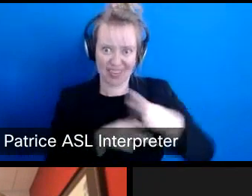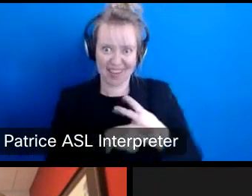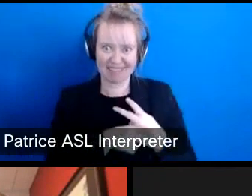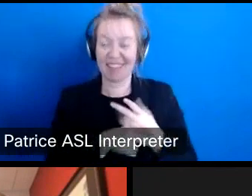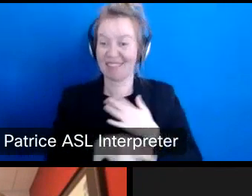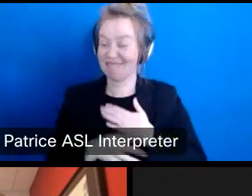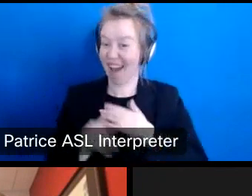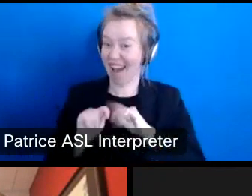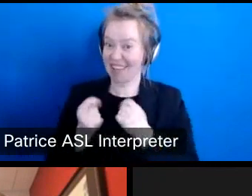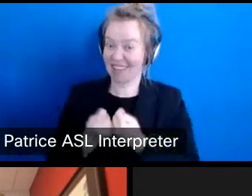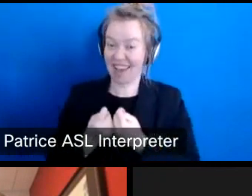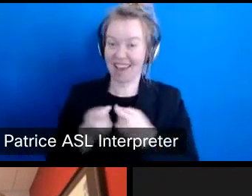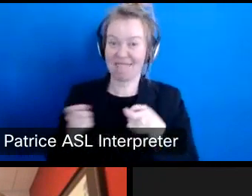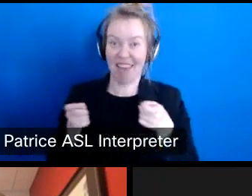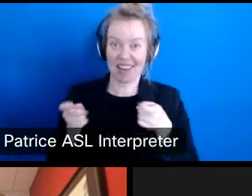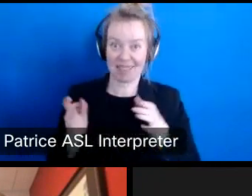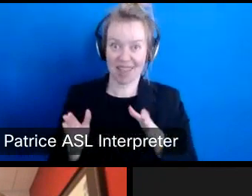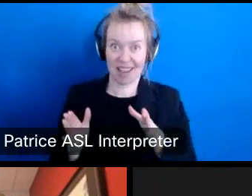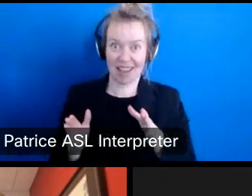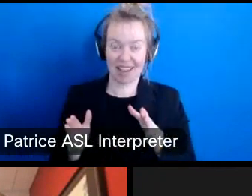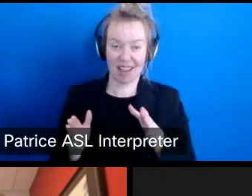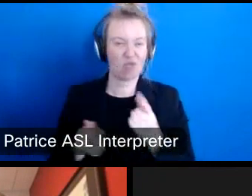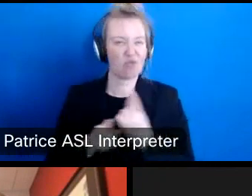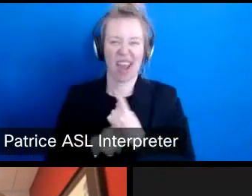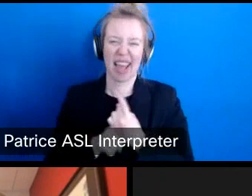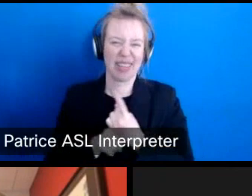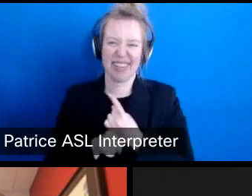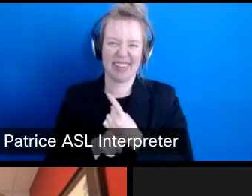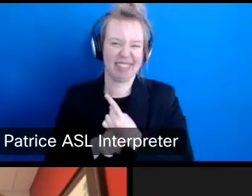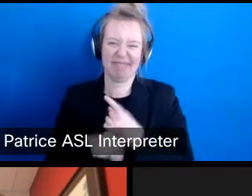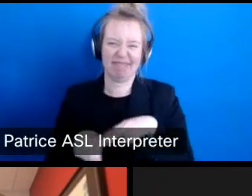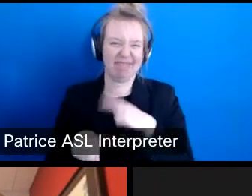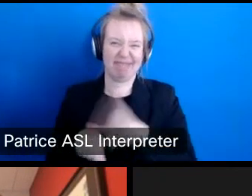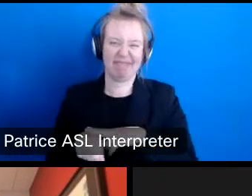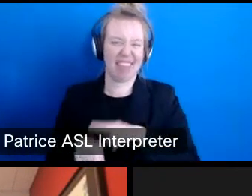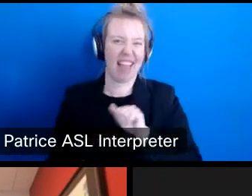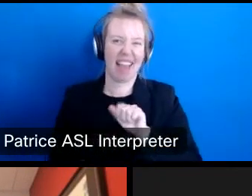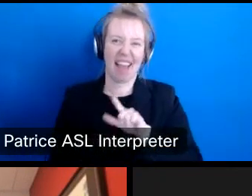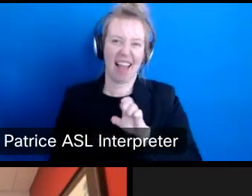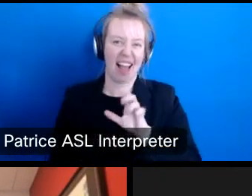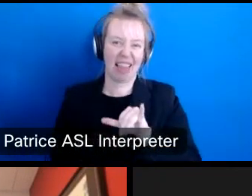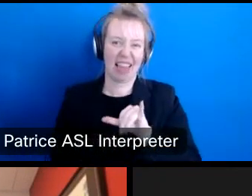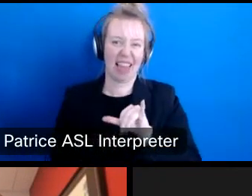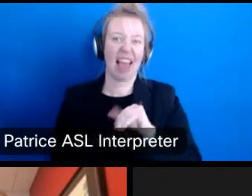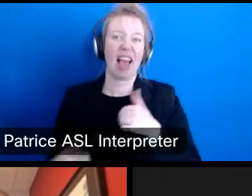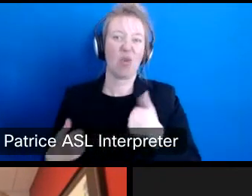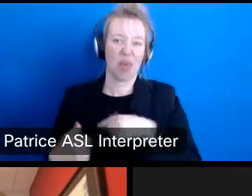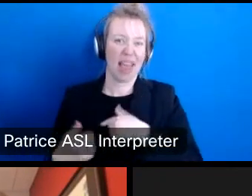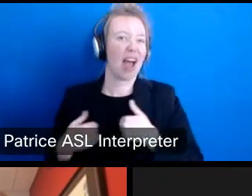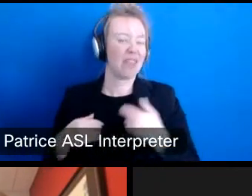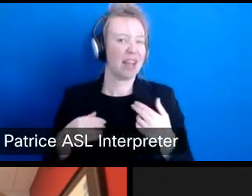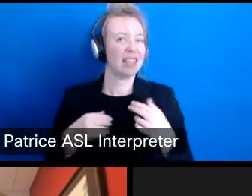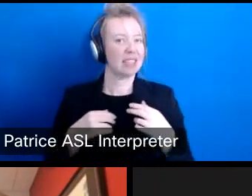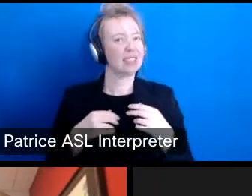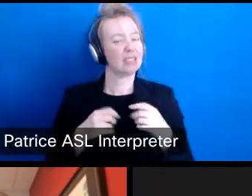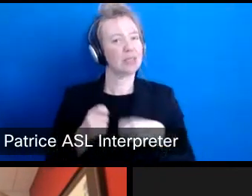My team, asset management, does basically does regular alleys. And we have a whole system that goes